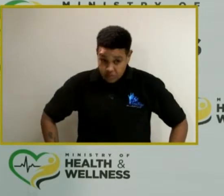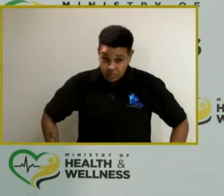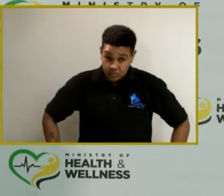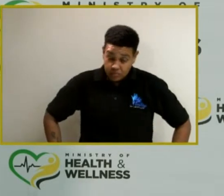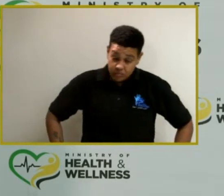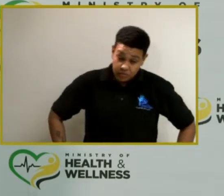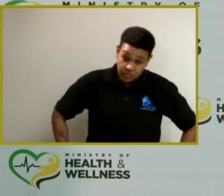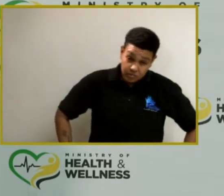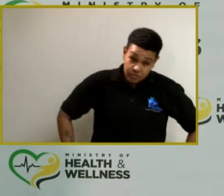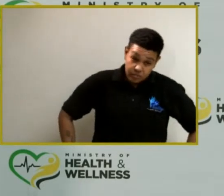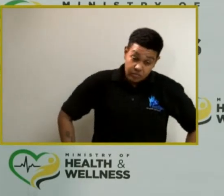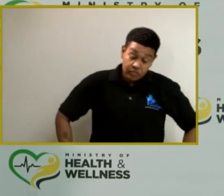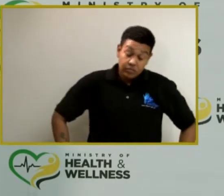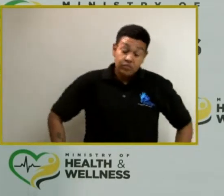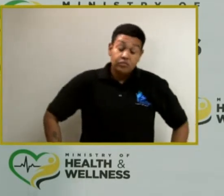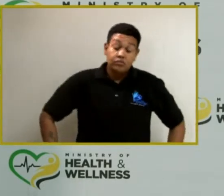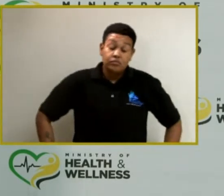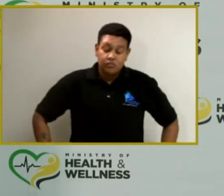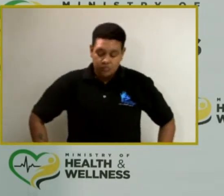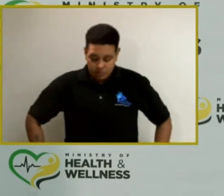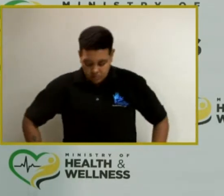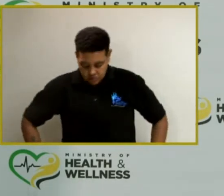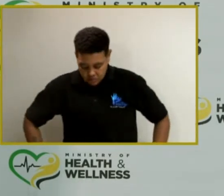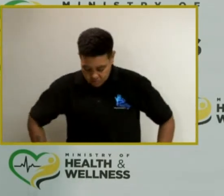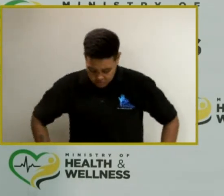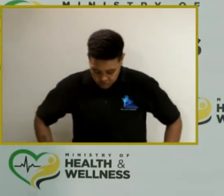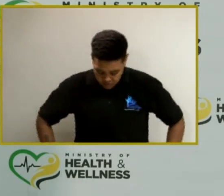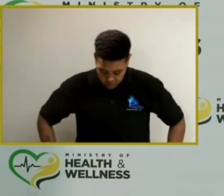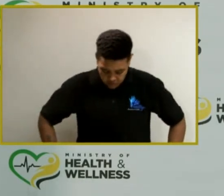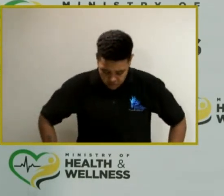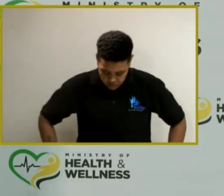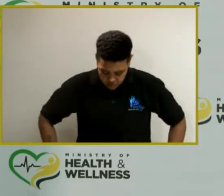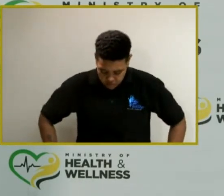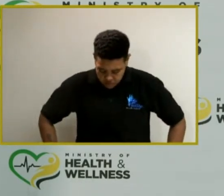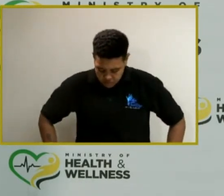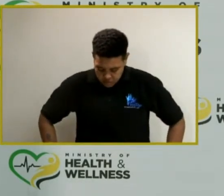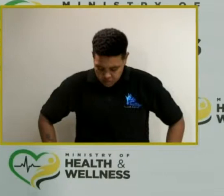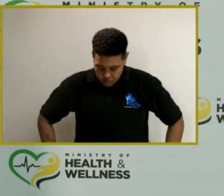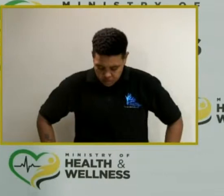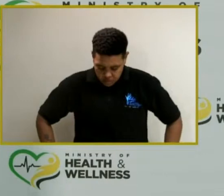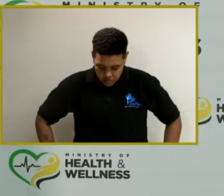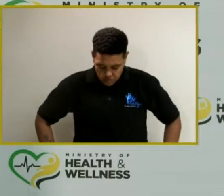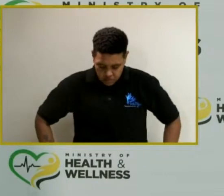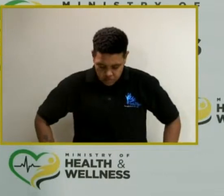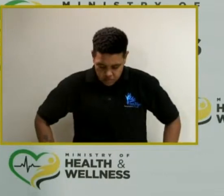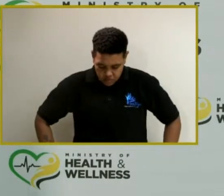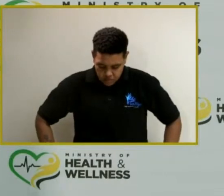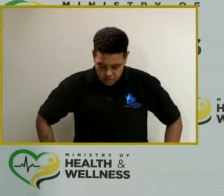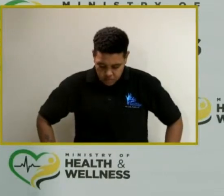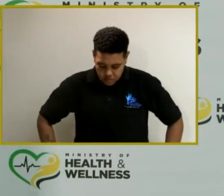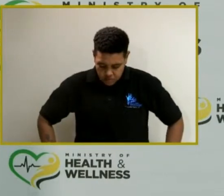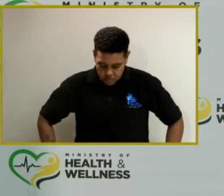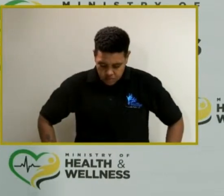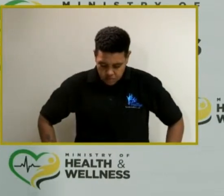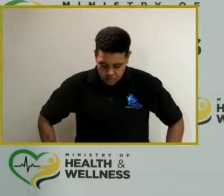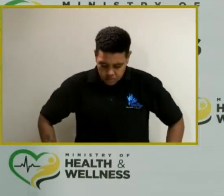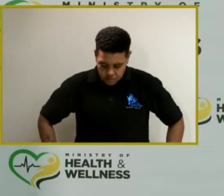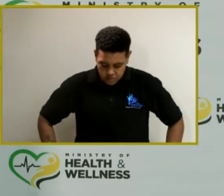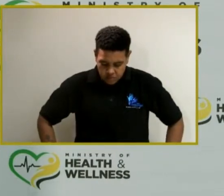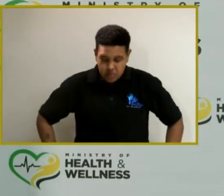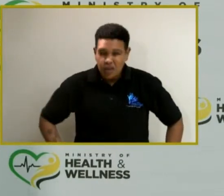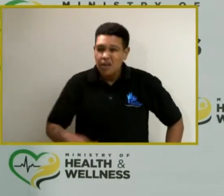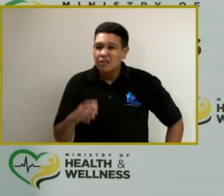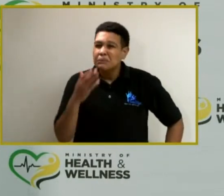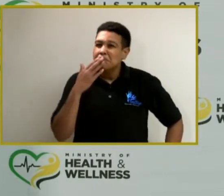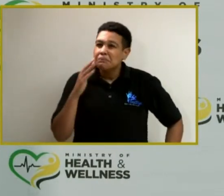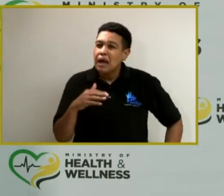unfortunate features of the COVID response in Jamaica is the extent to which persons adopt